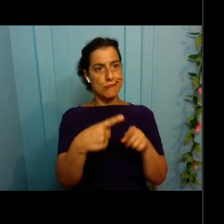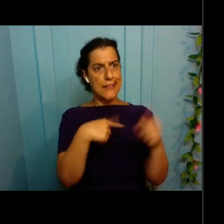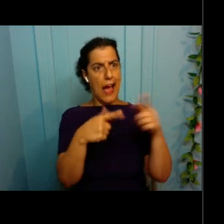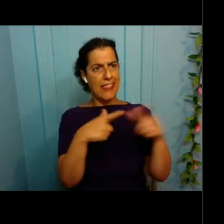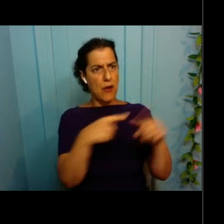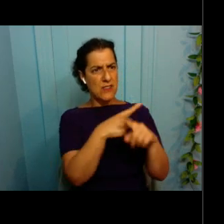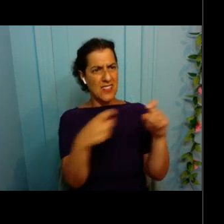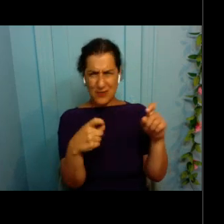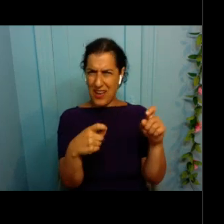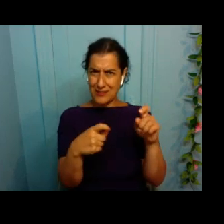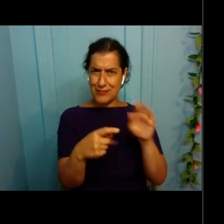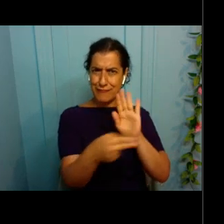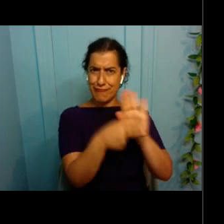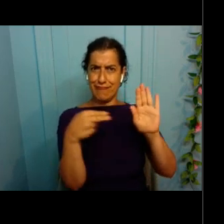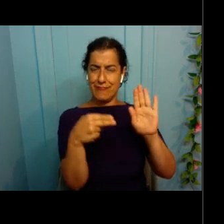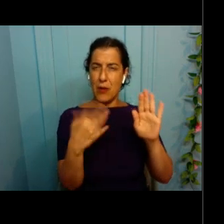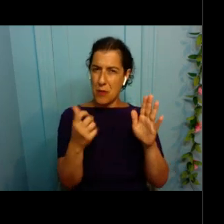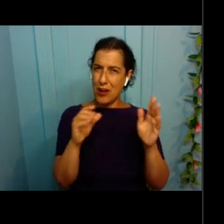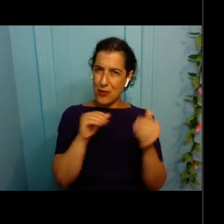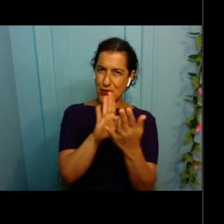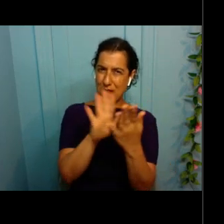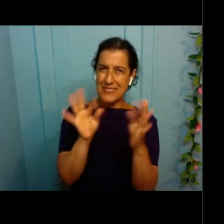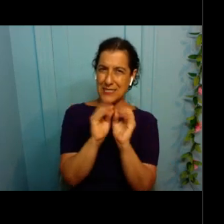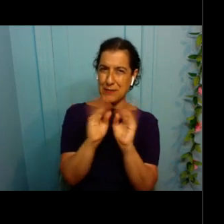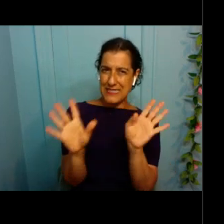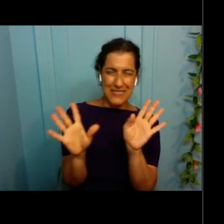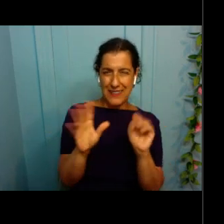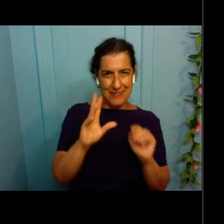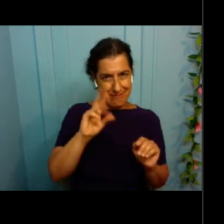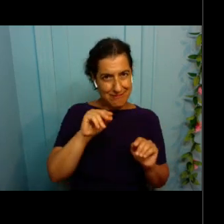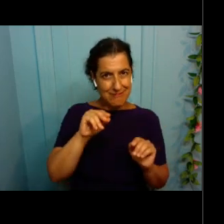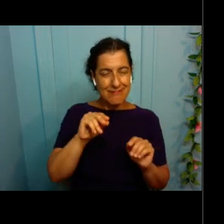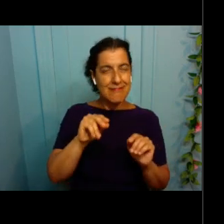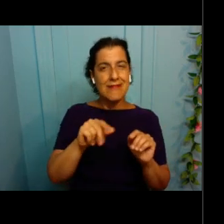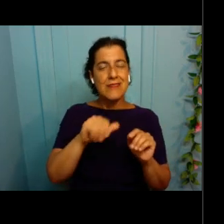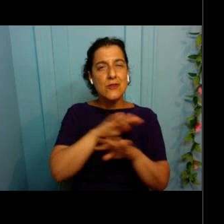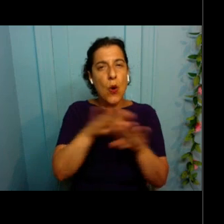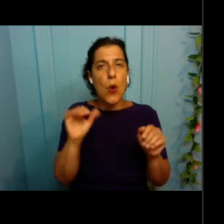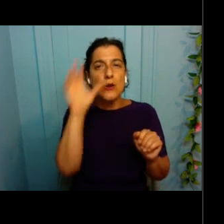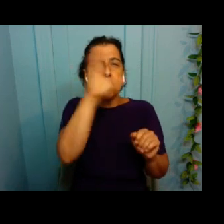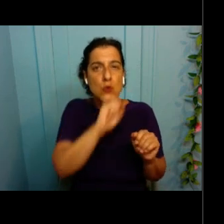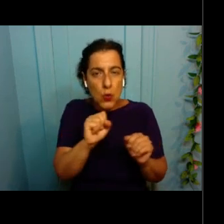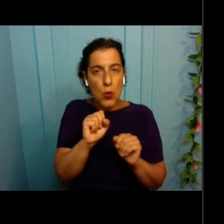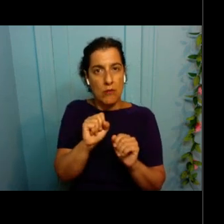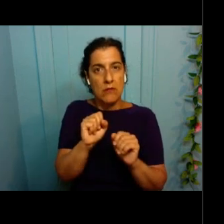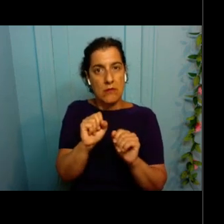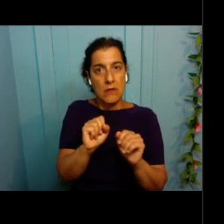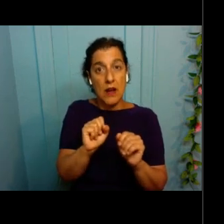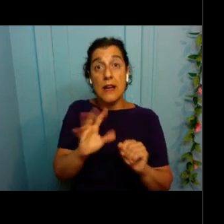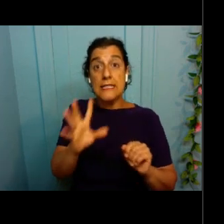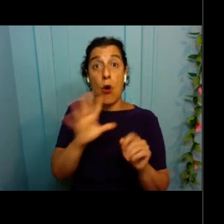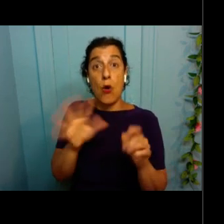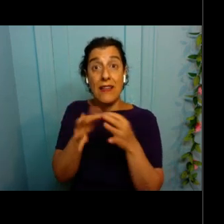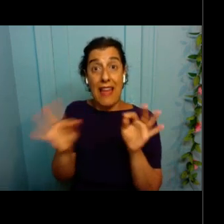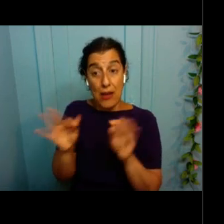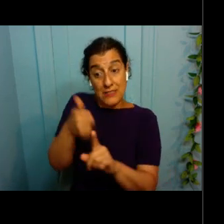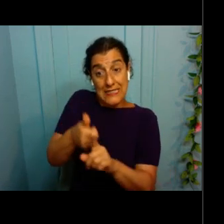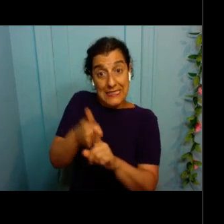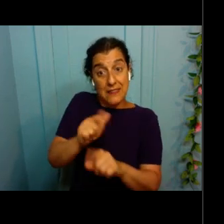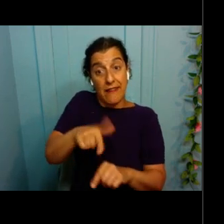we wanted to address explicitly and say this is a problem. We shouldn't be assuming that spoken language is the